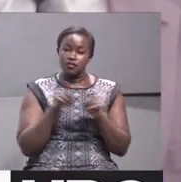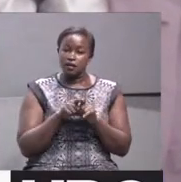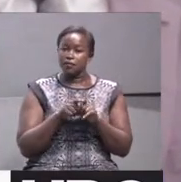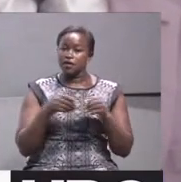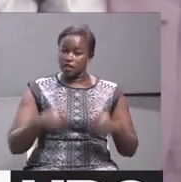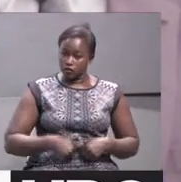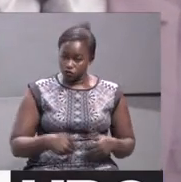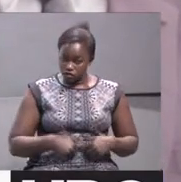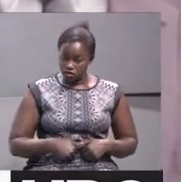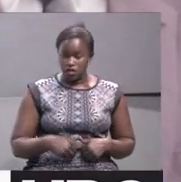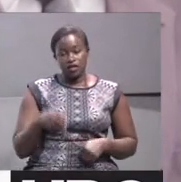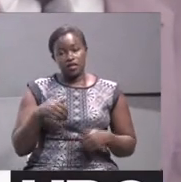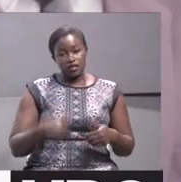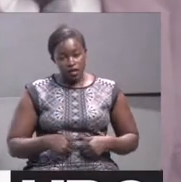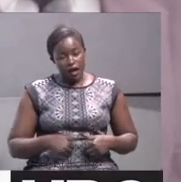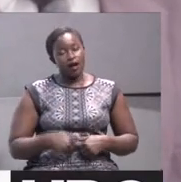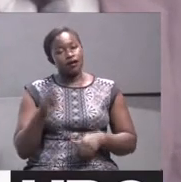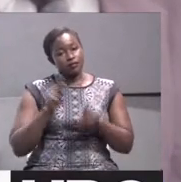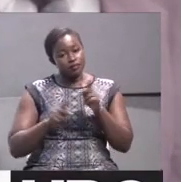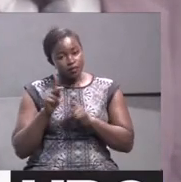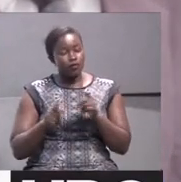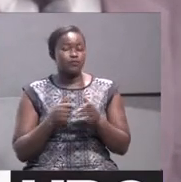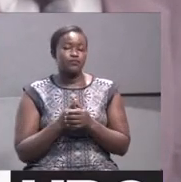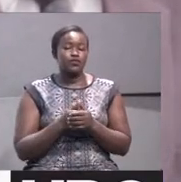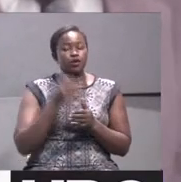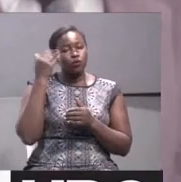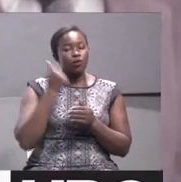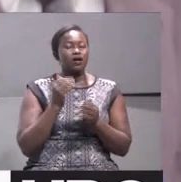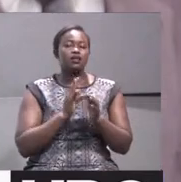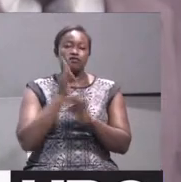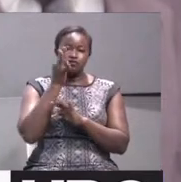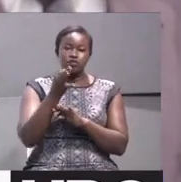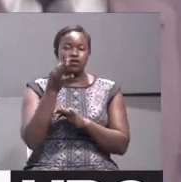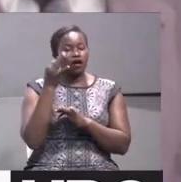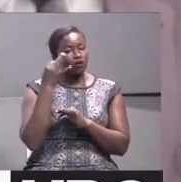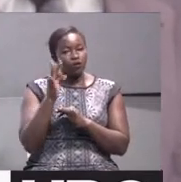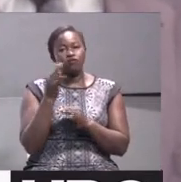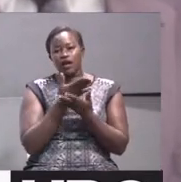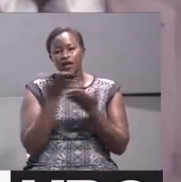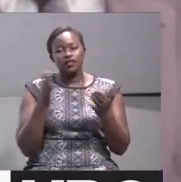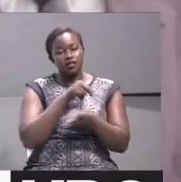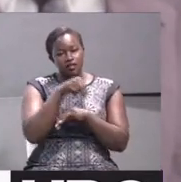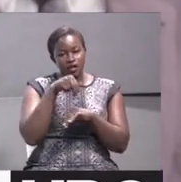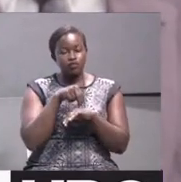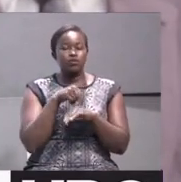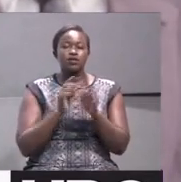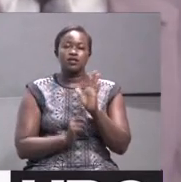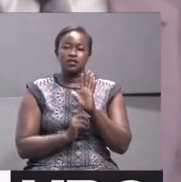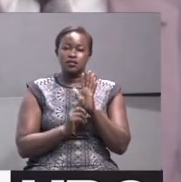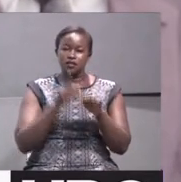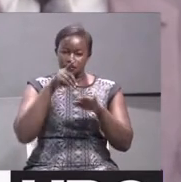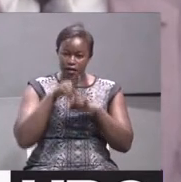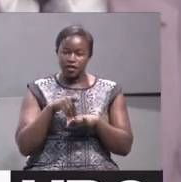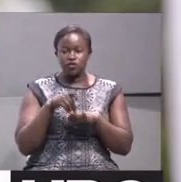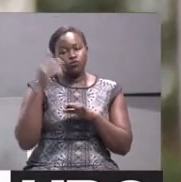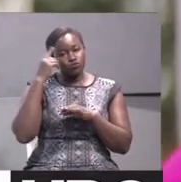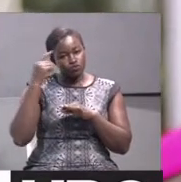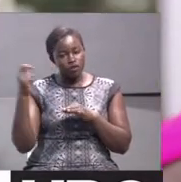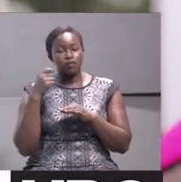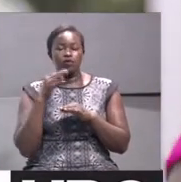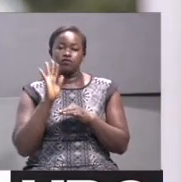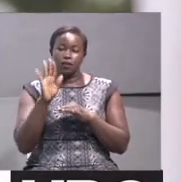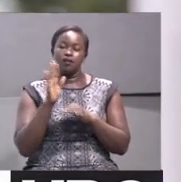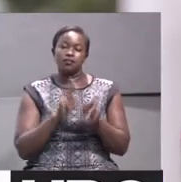its young people like you. Because the future of any nation is built on the dreams of its young people.